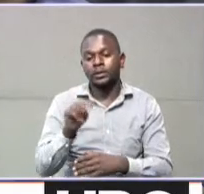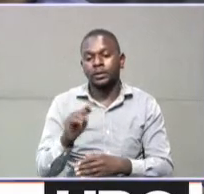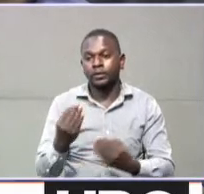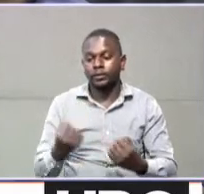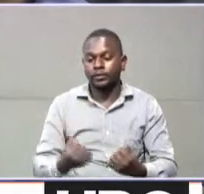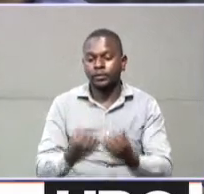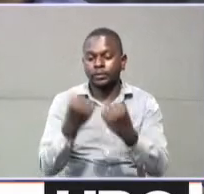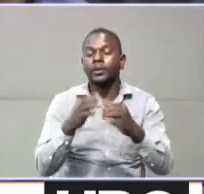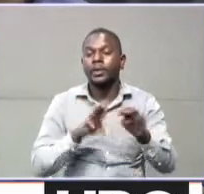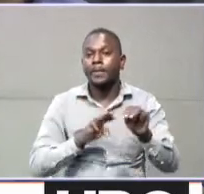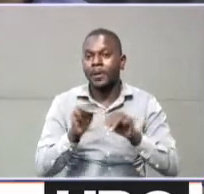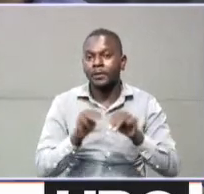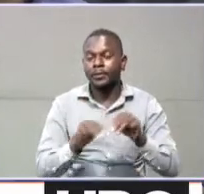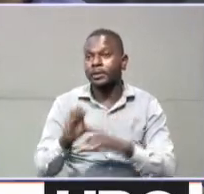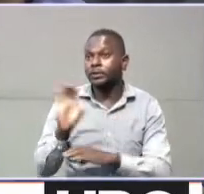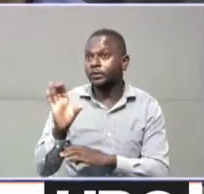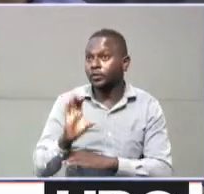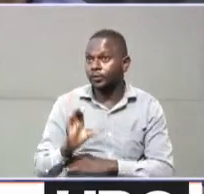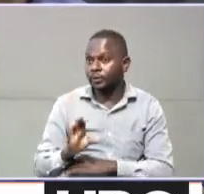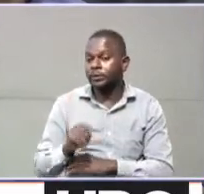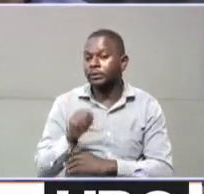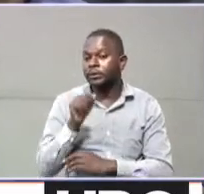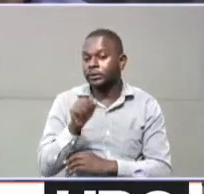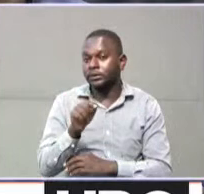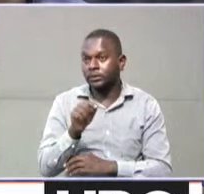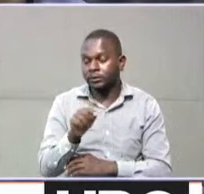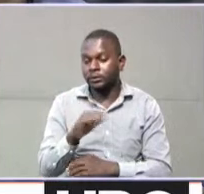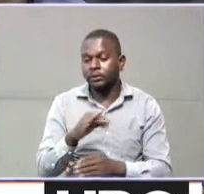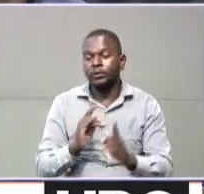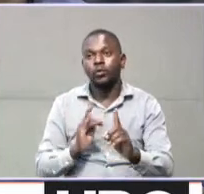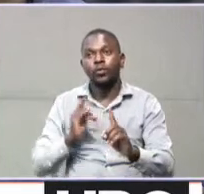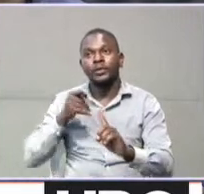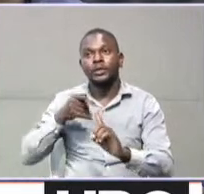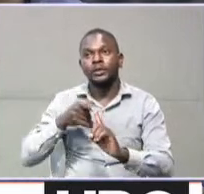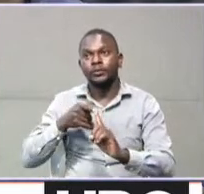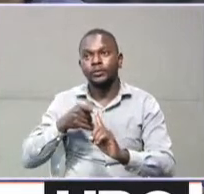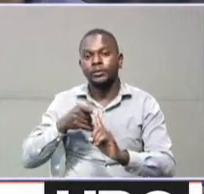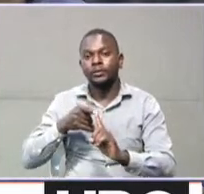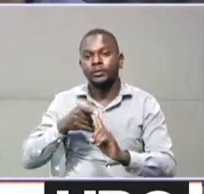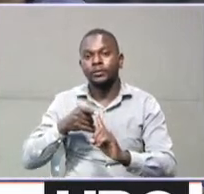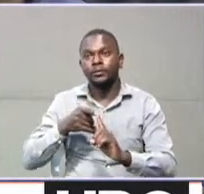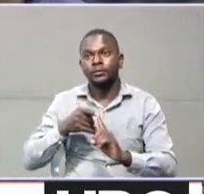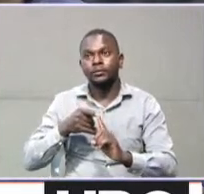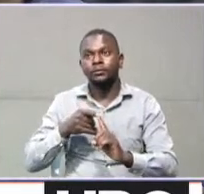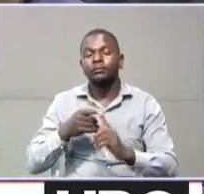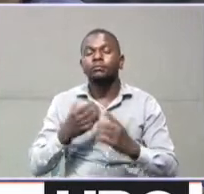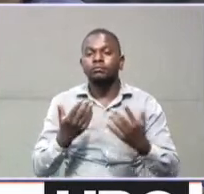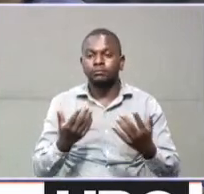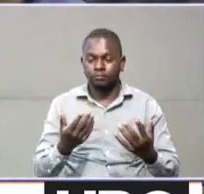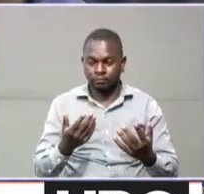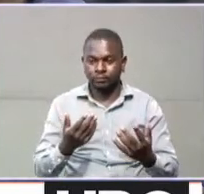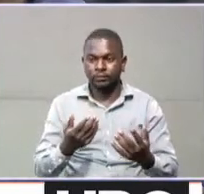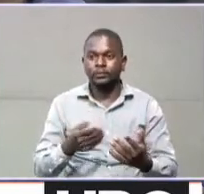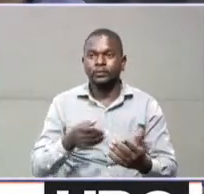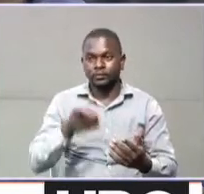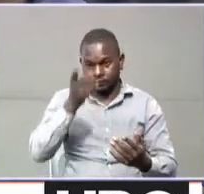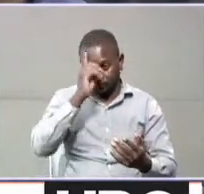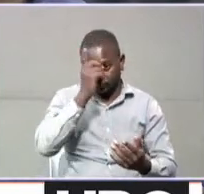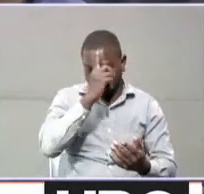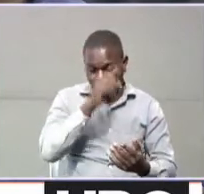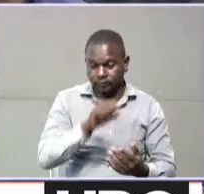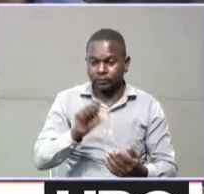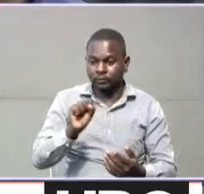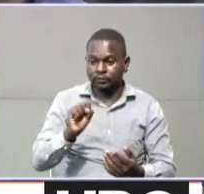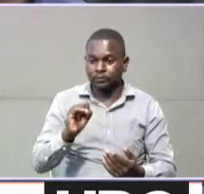disaster management committee is one of the objectives on an alleged sino in